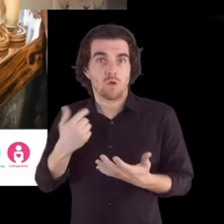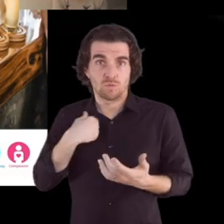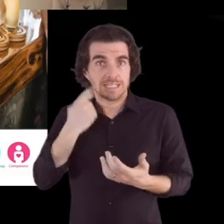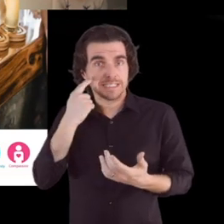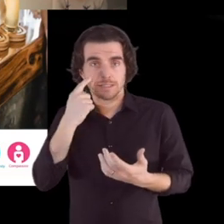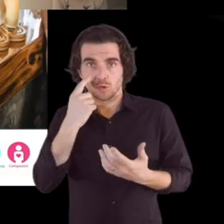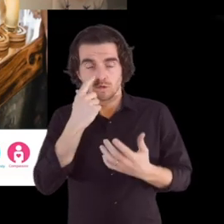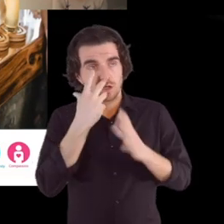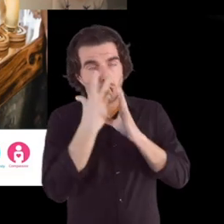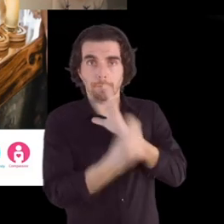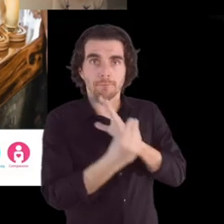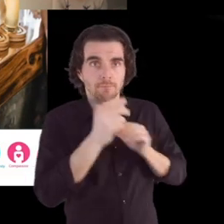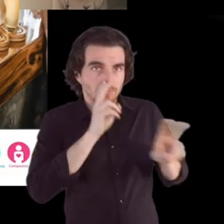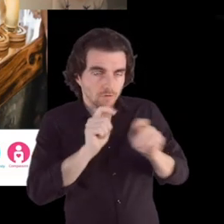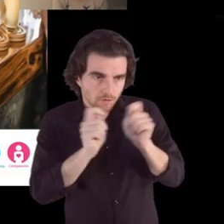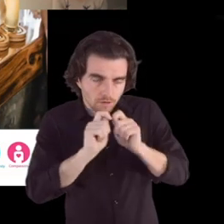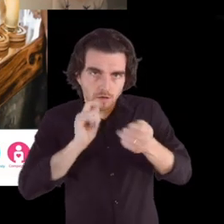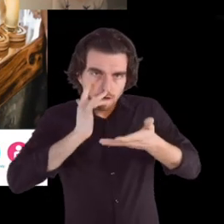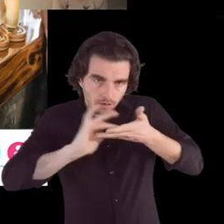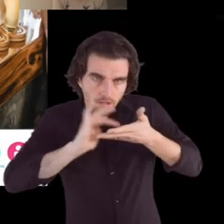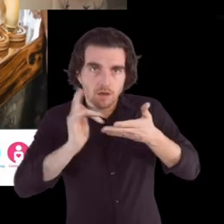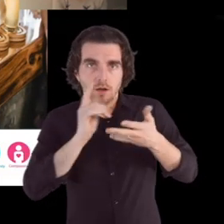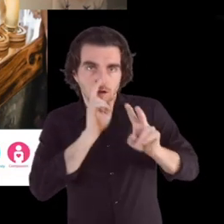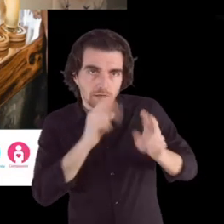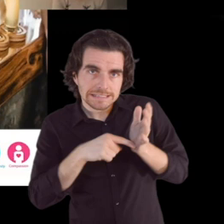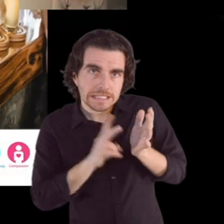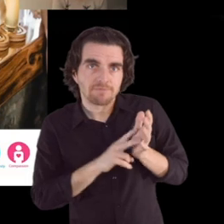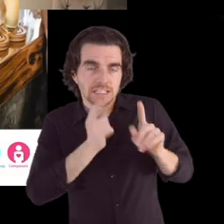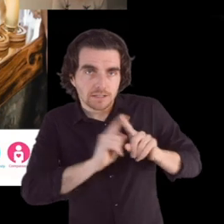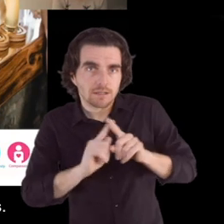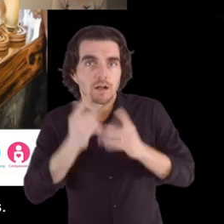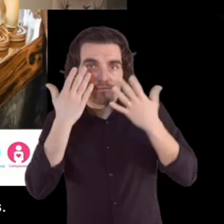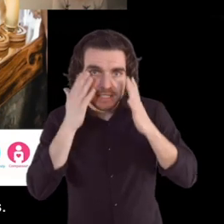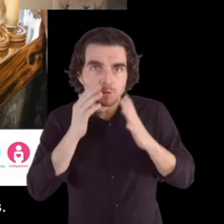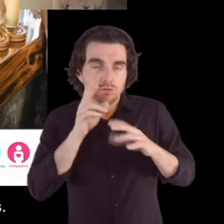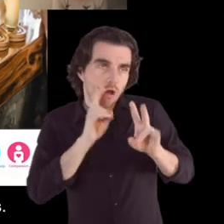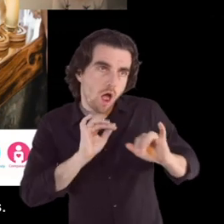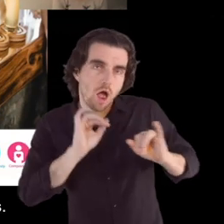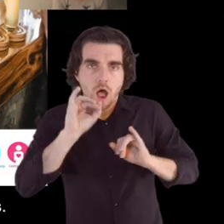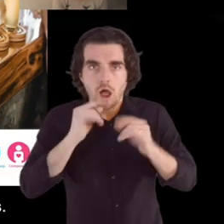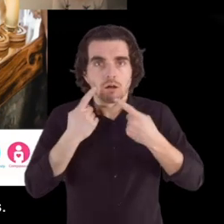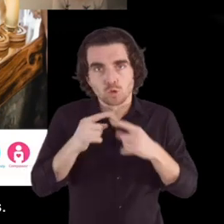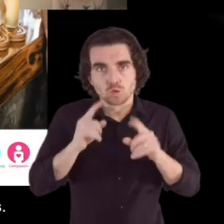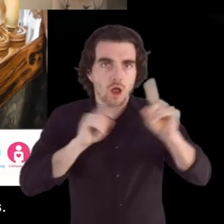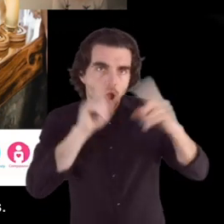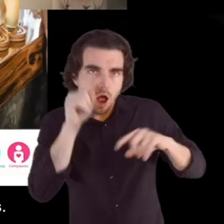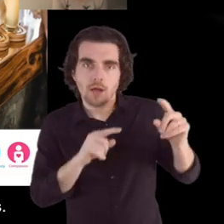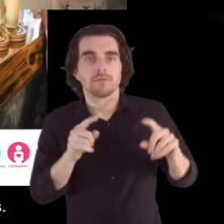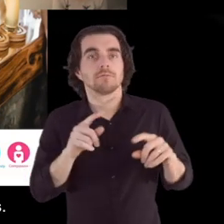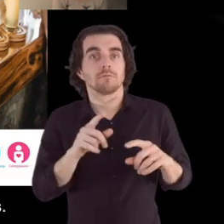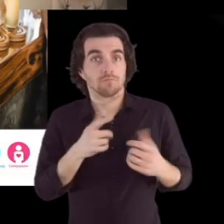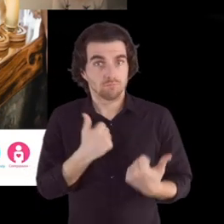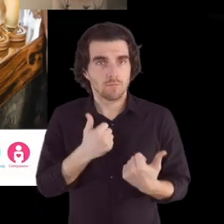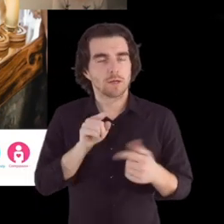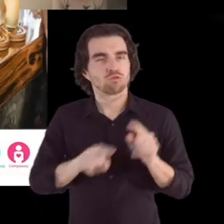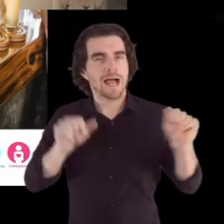are inundated with lots of media or social media coming in, whether it's through our phones or Facebook or indeed on the news.